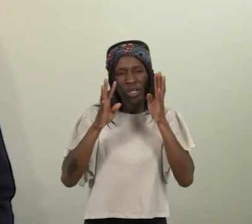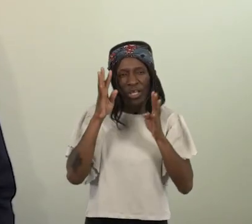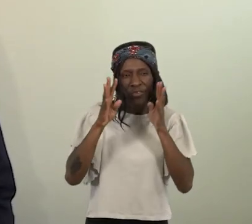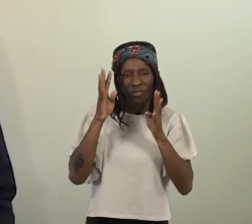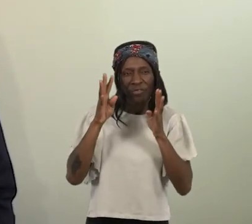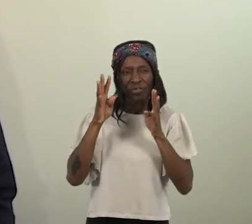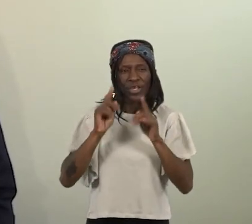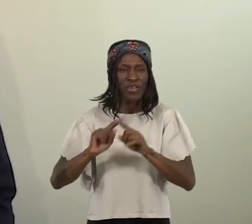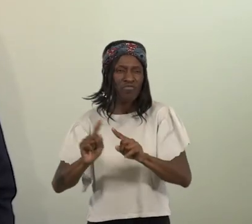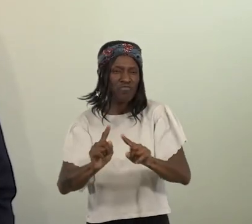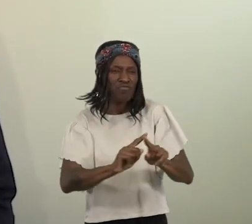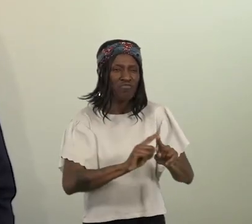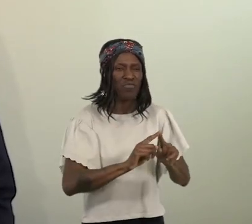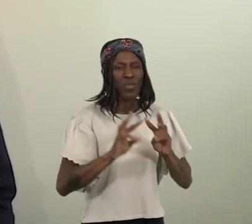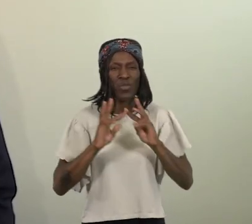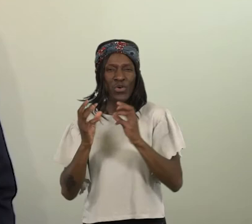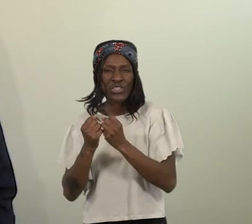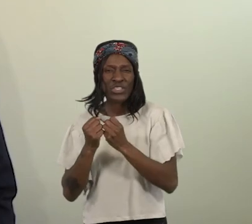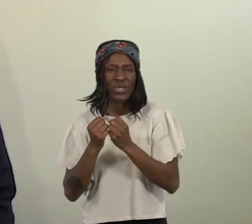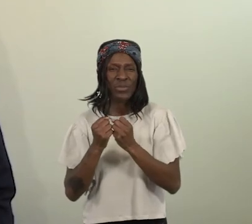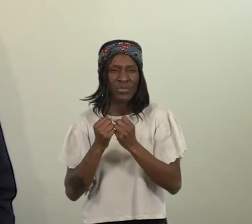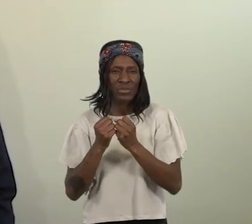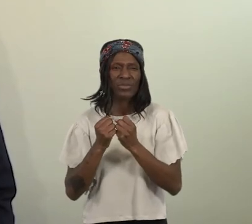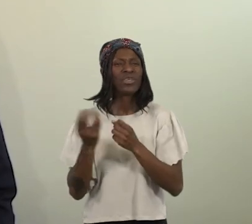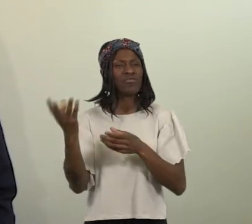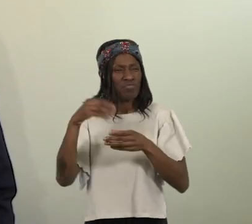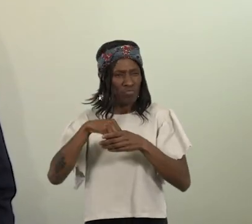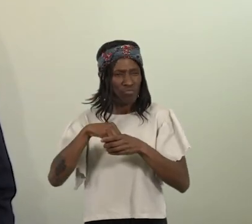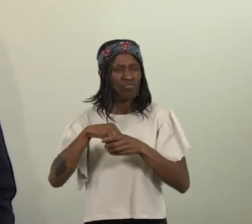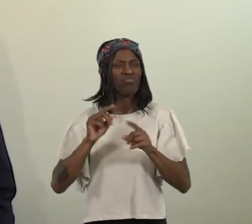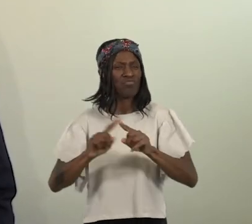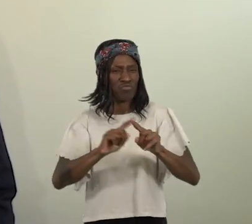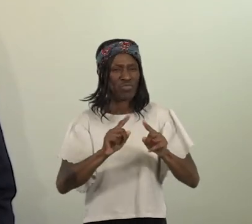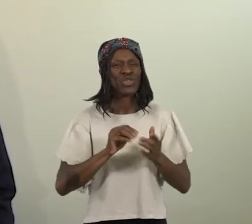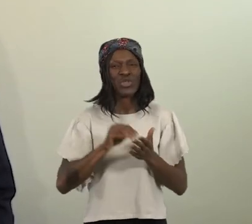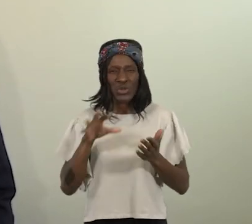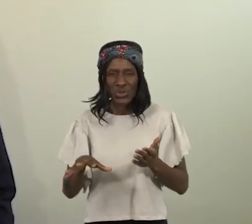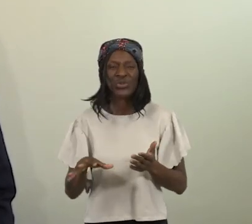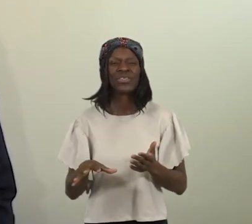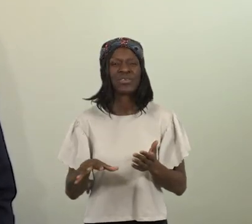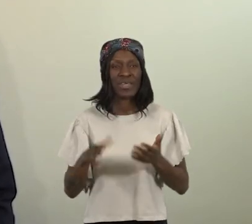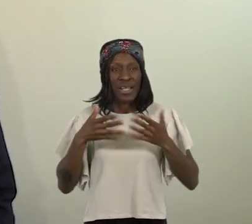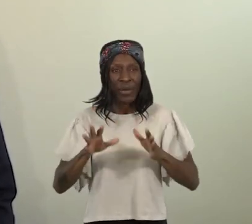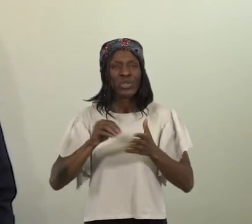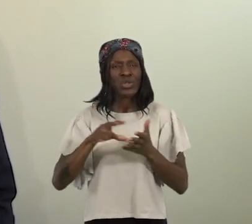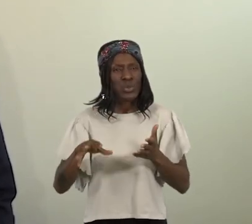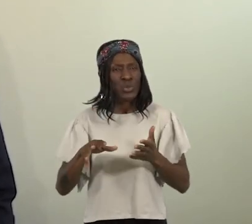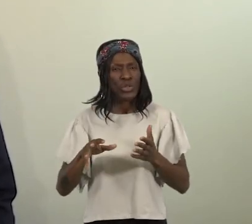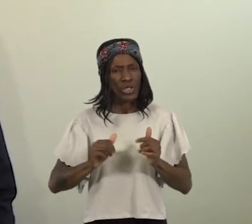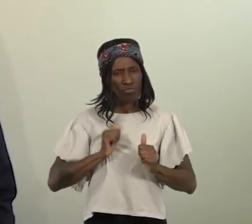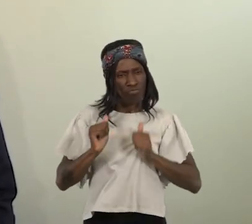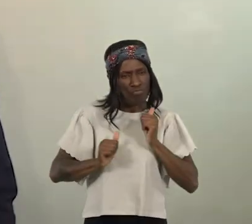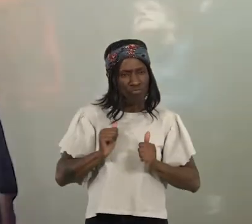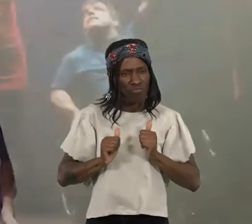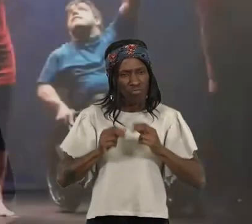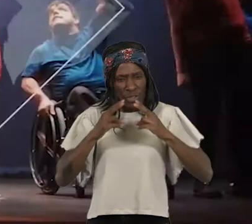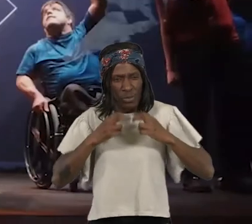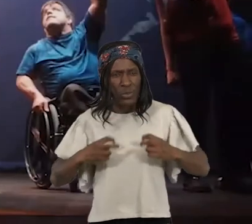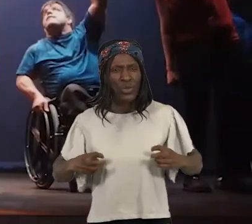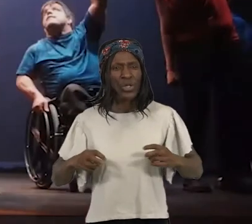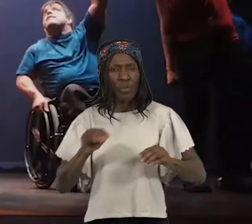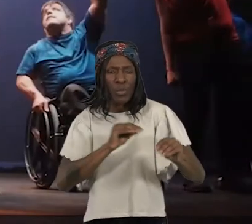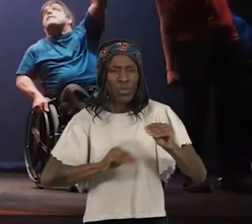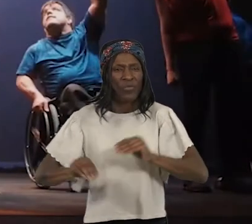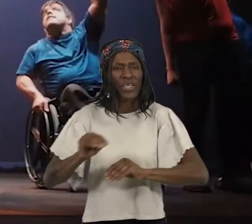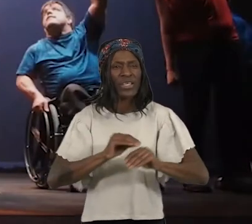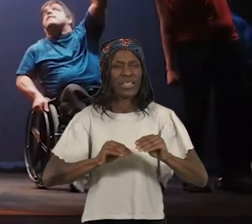exploring musicality and creativity, there is something in each workshop which will engage every student. Allowing